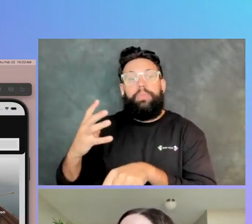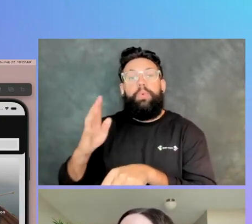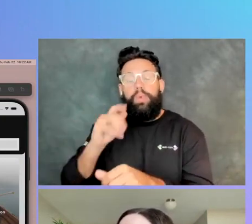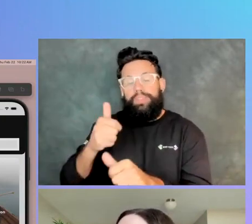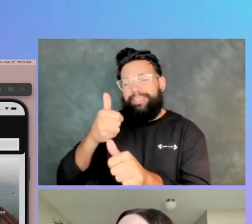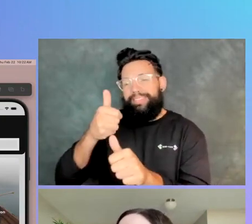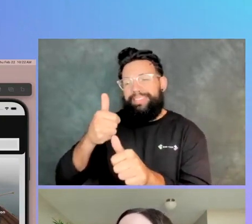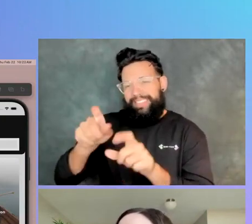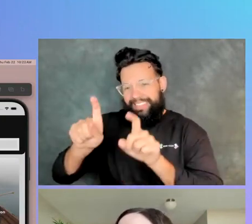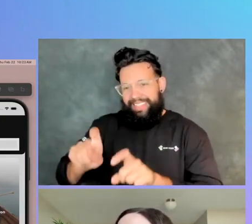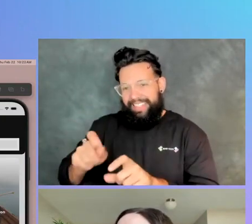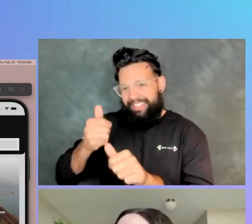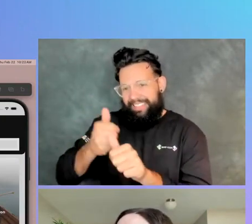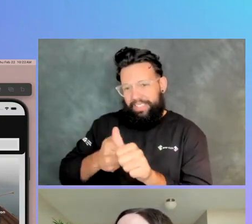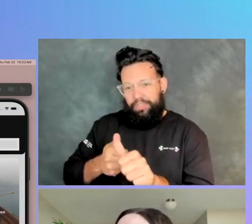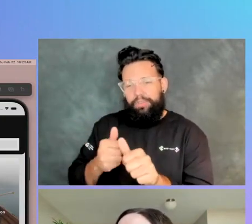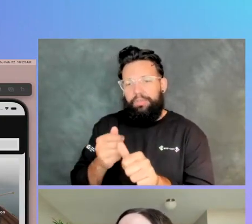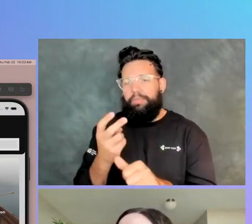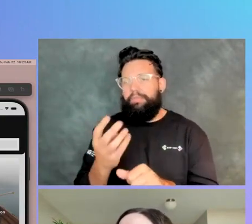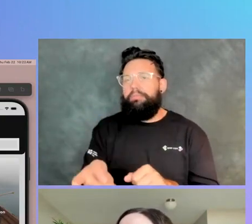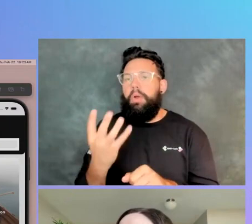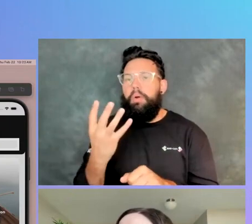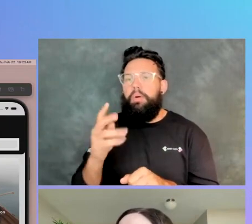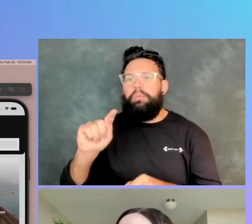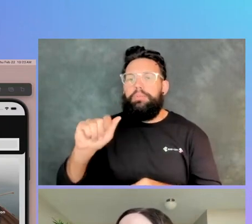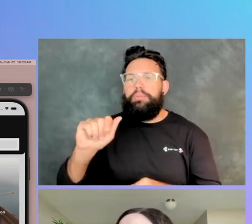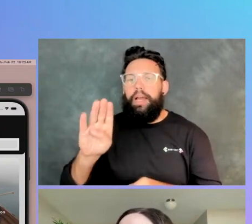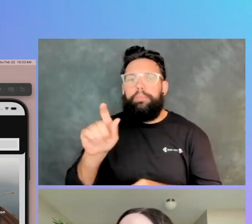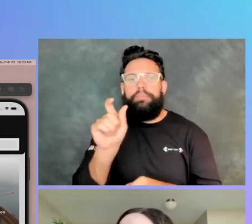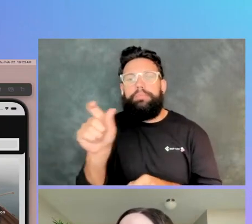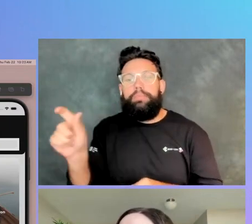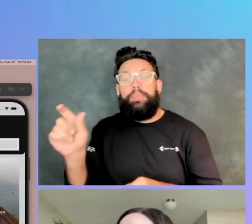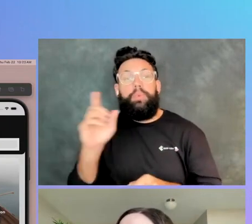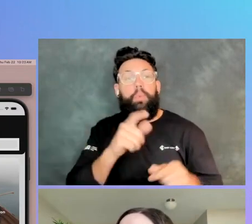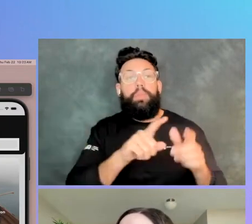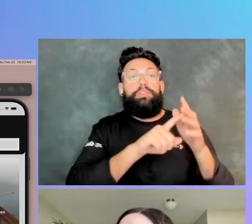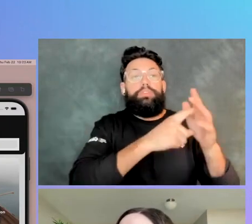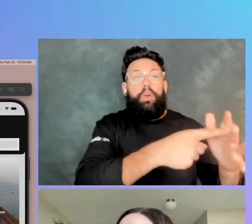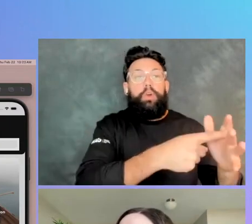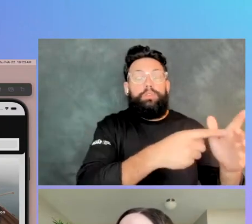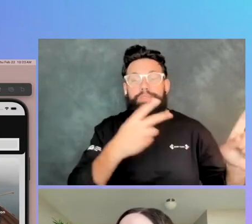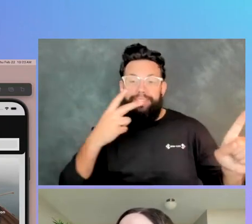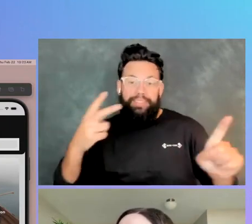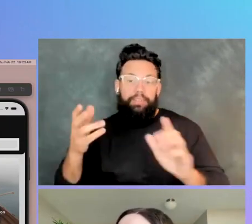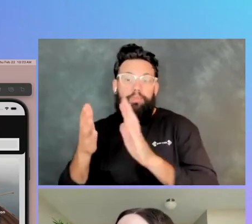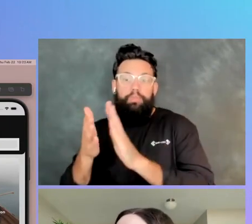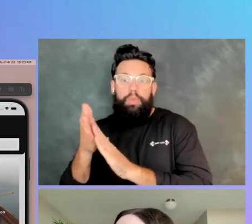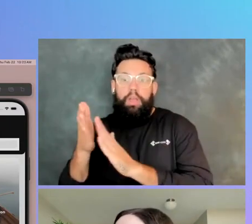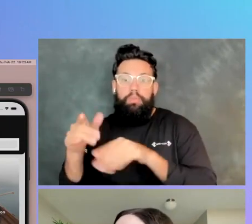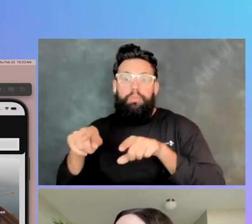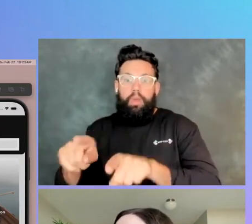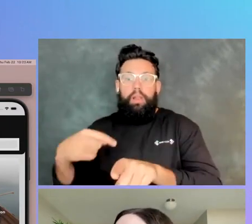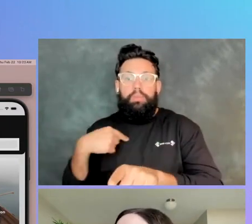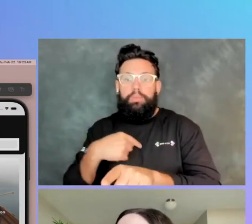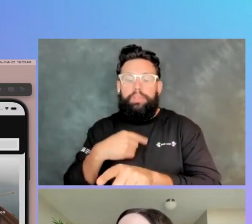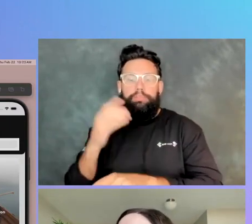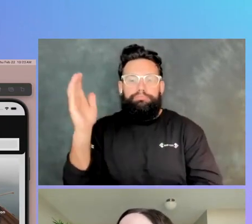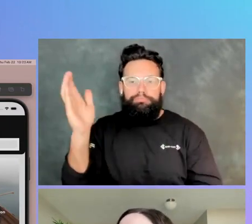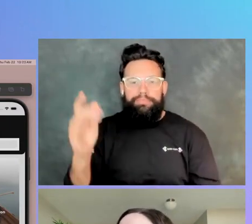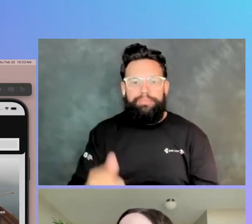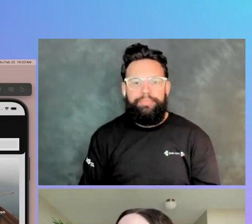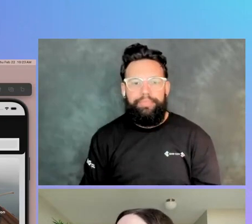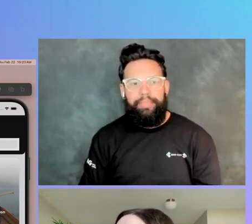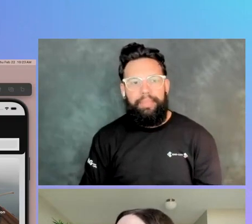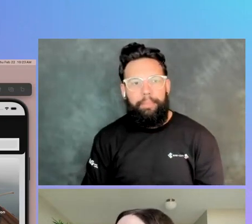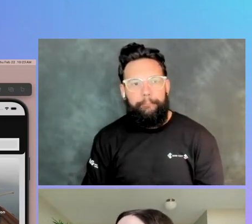to scan. I'm actually going to kick this off so we can see it start to run as I talk through this. I'm going to hit my test button here. And